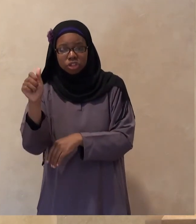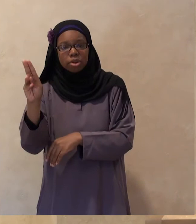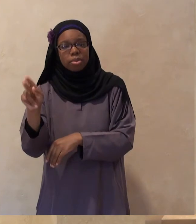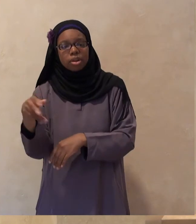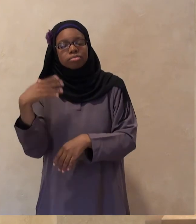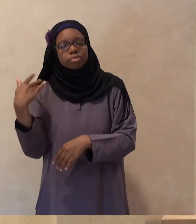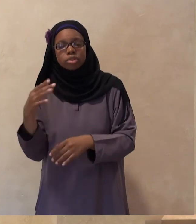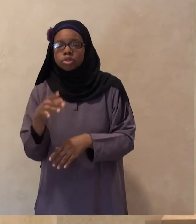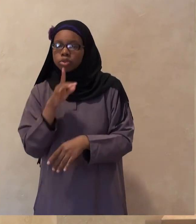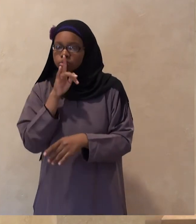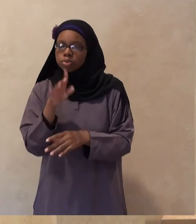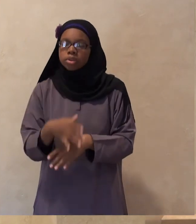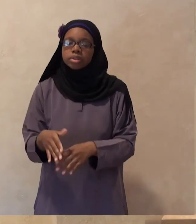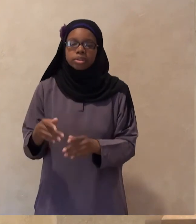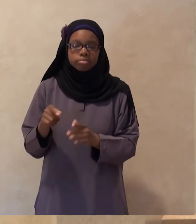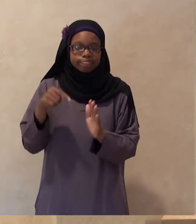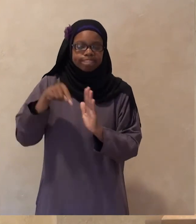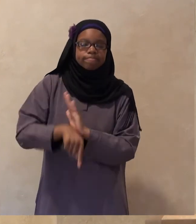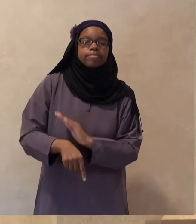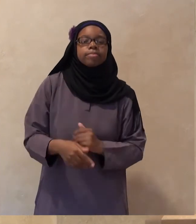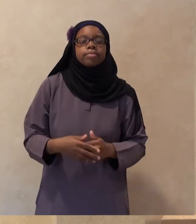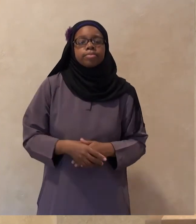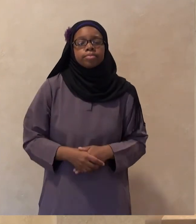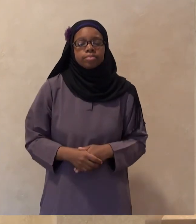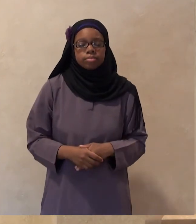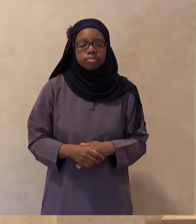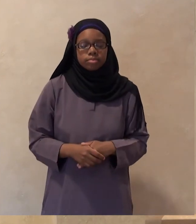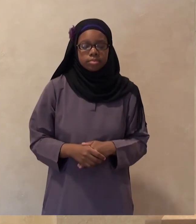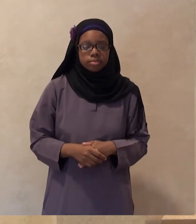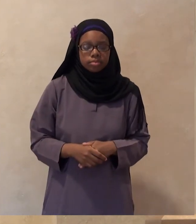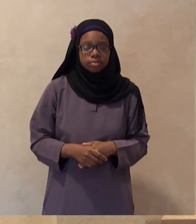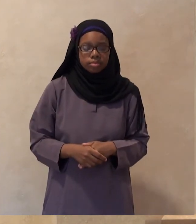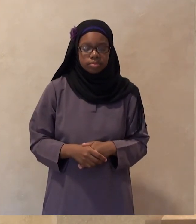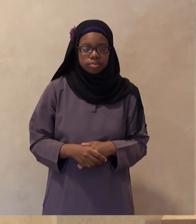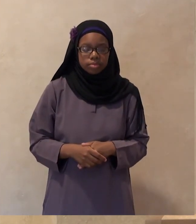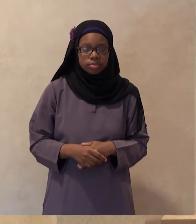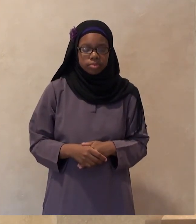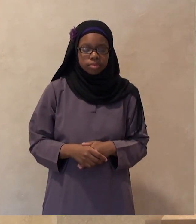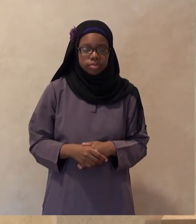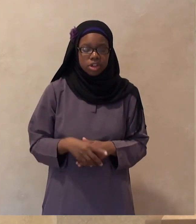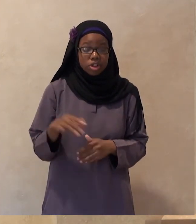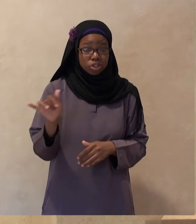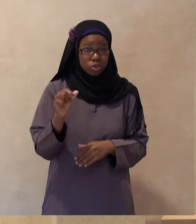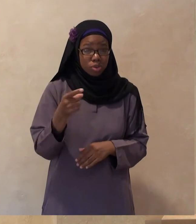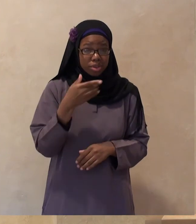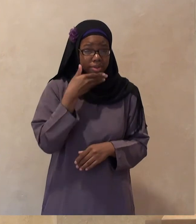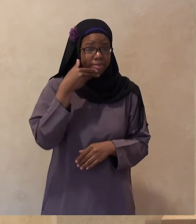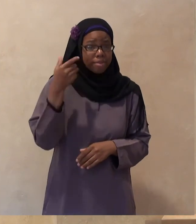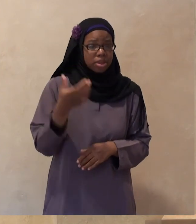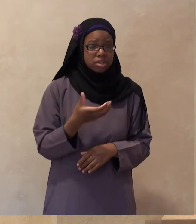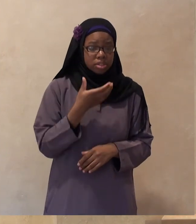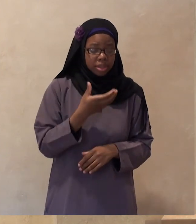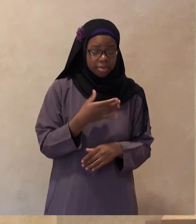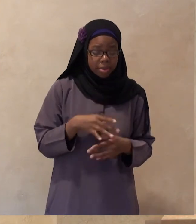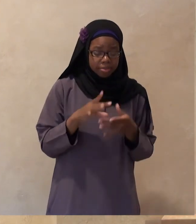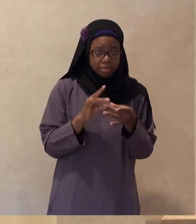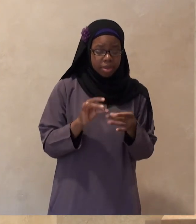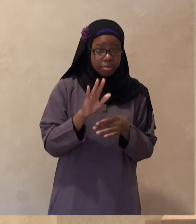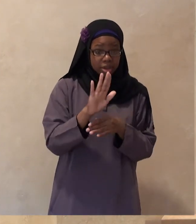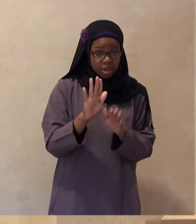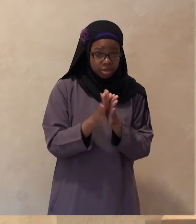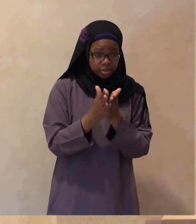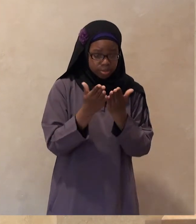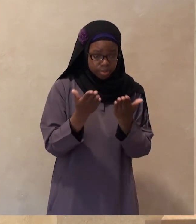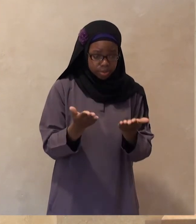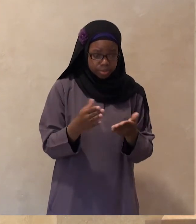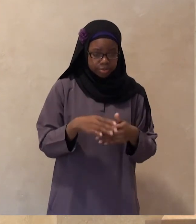And Imam Shafi rahimahullah, one of the greatest imams, he narrates, he writes in his book Al-Umm, which is very